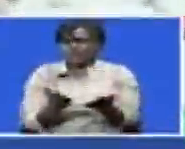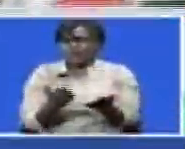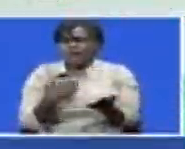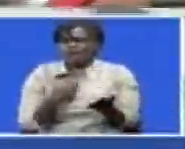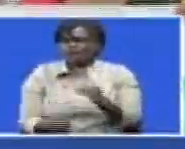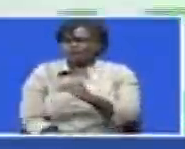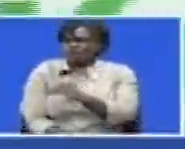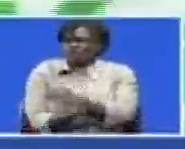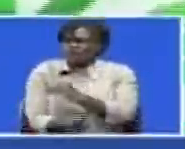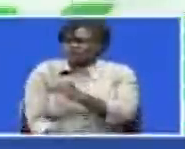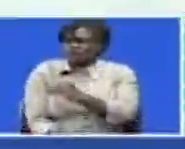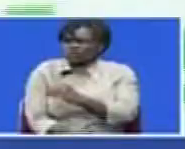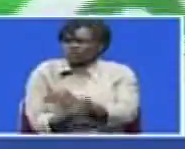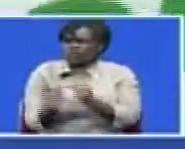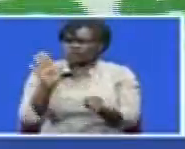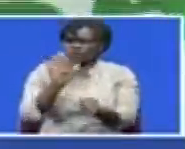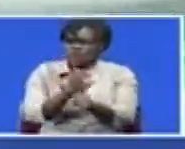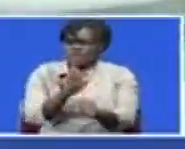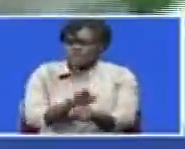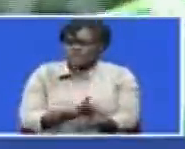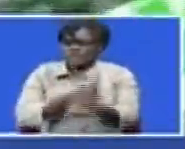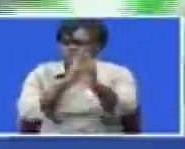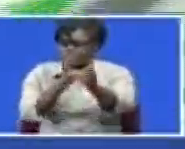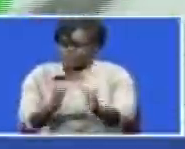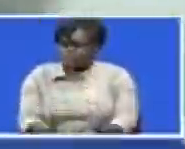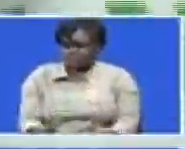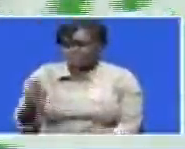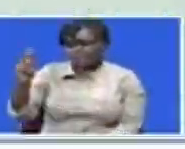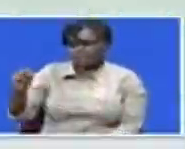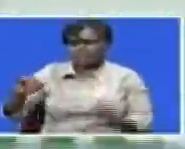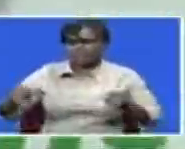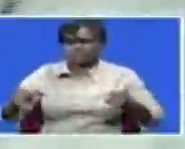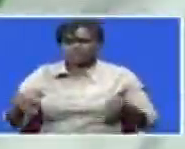with corruption allegations. Denson Sarigo, KTN News.